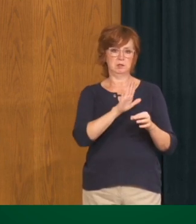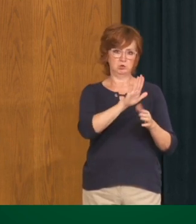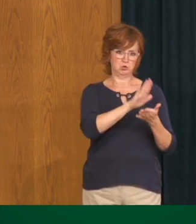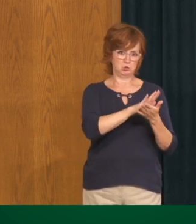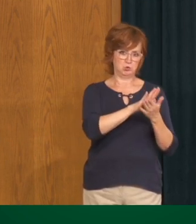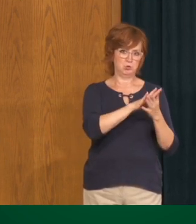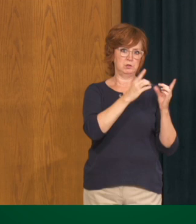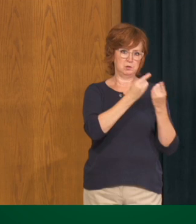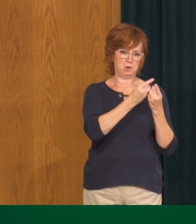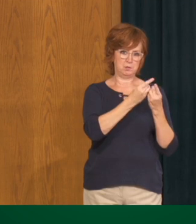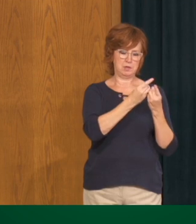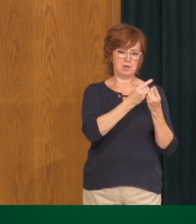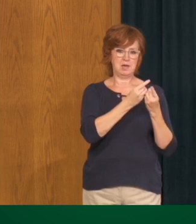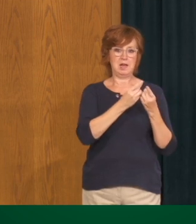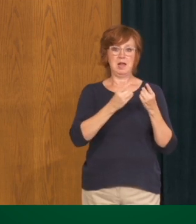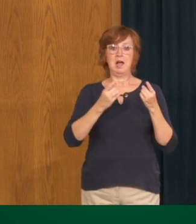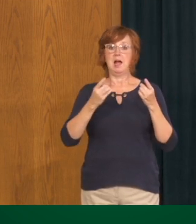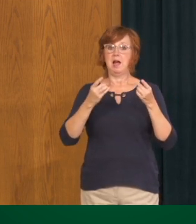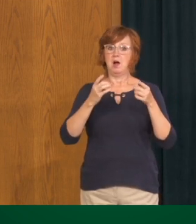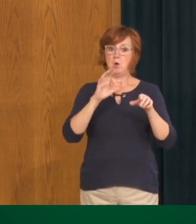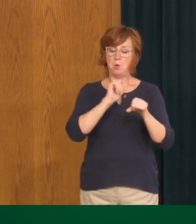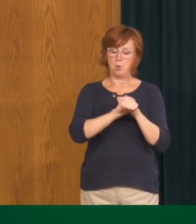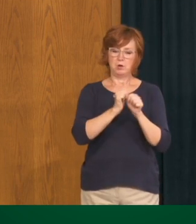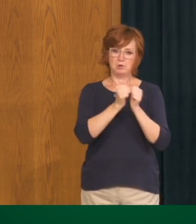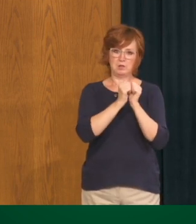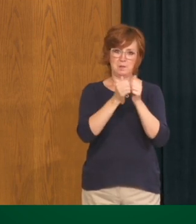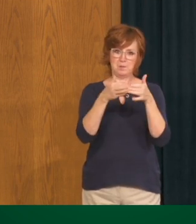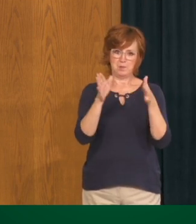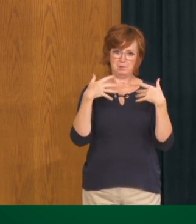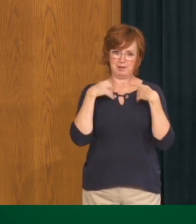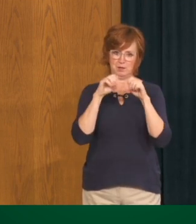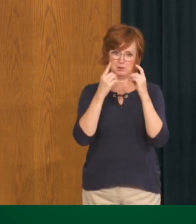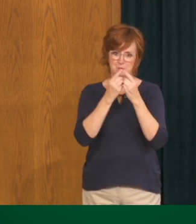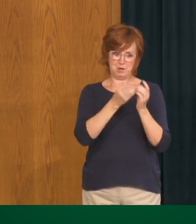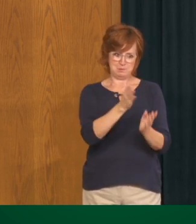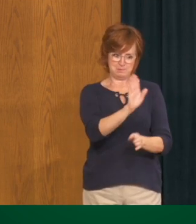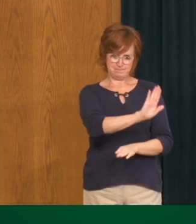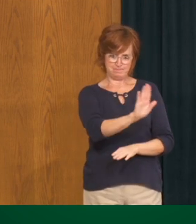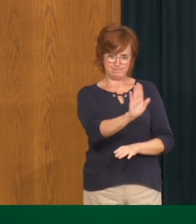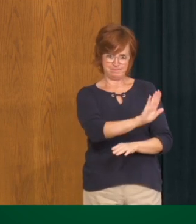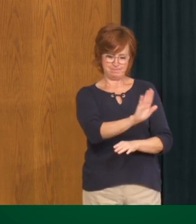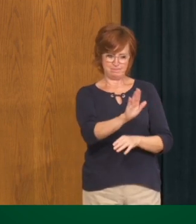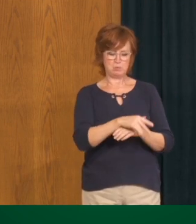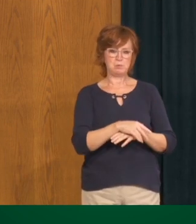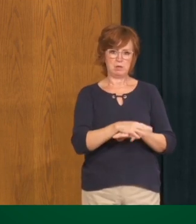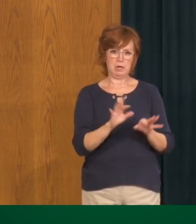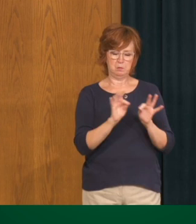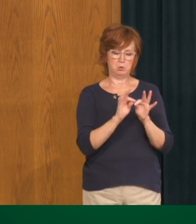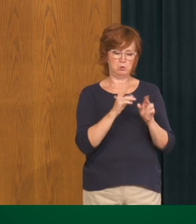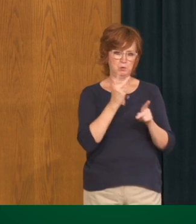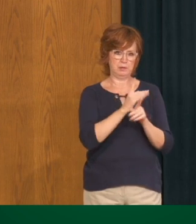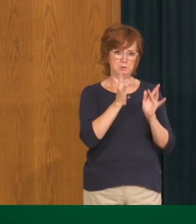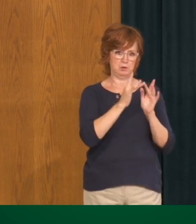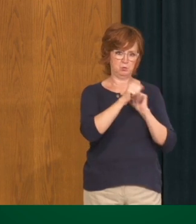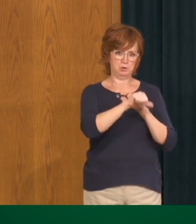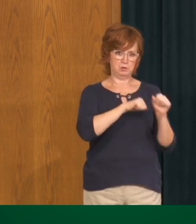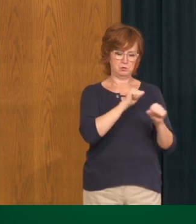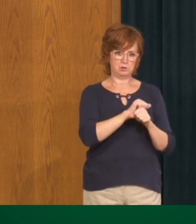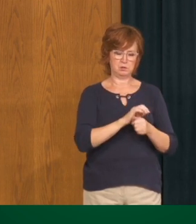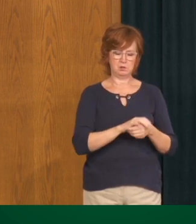in consultation with public health. So there's an ongoing conversation. Certainly the relationship between public health and the school divisions